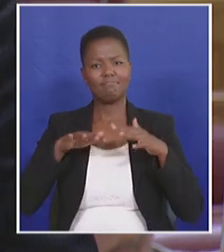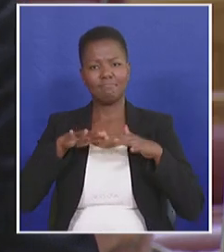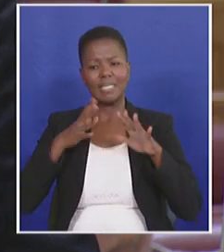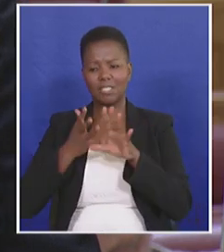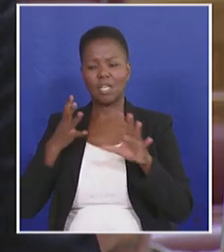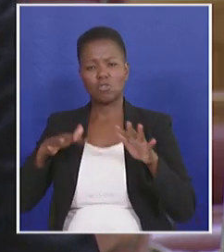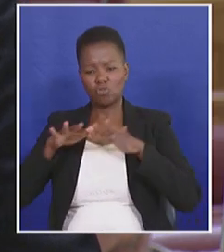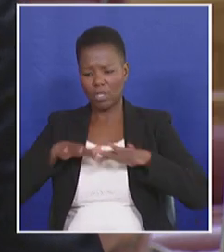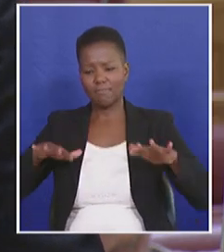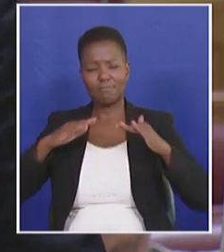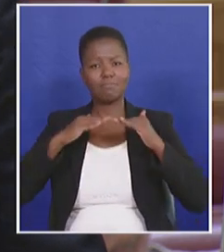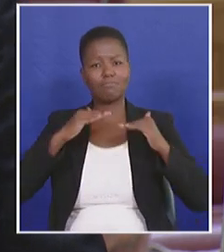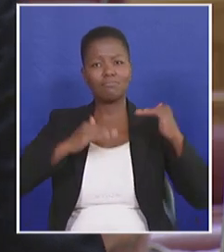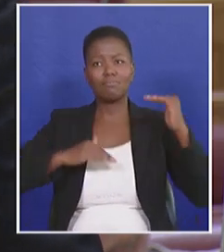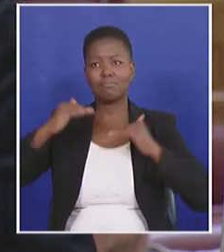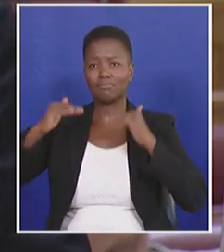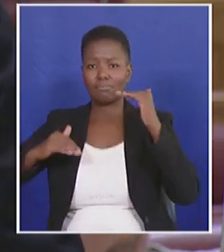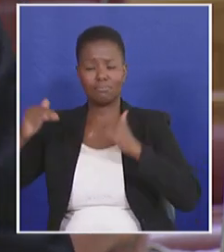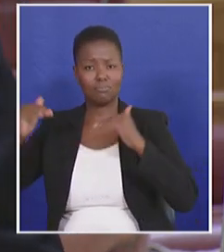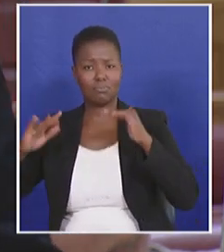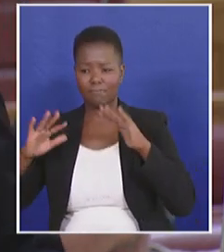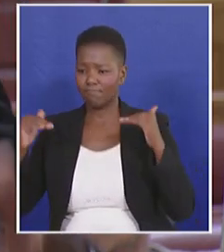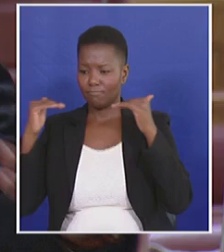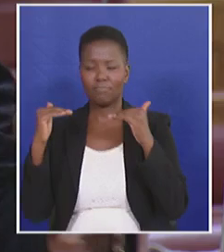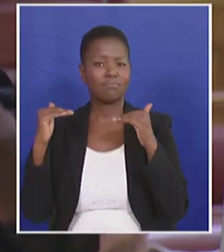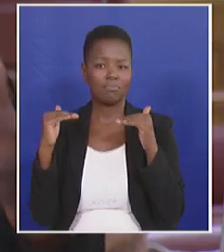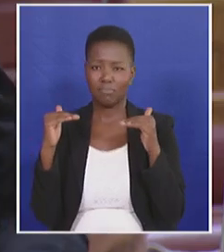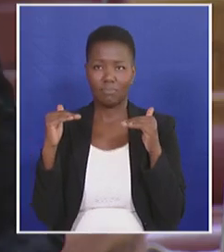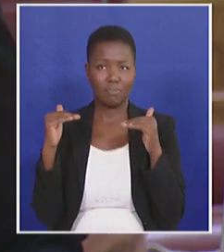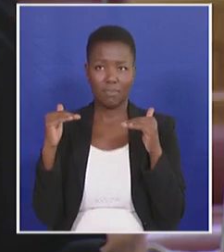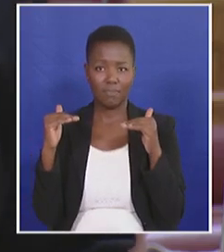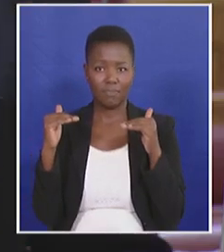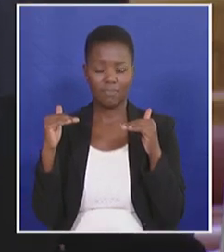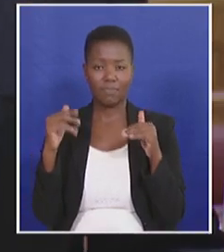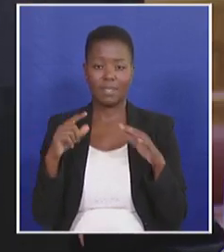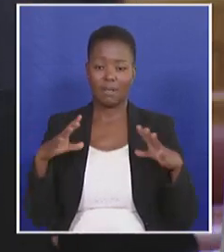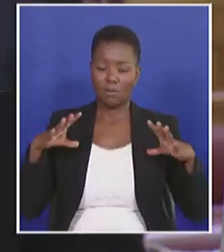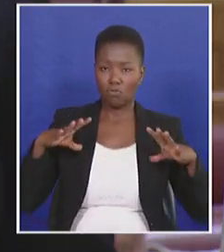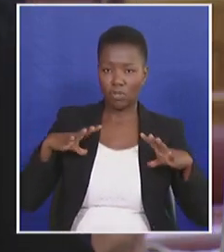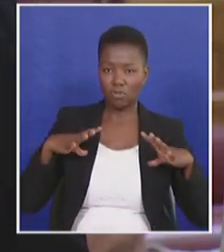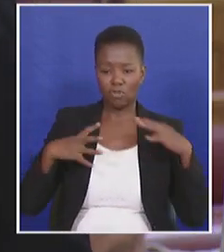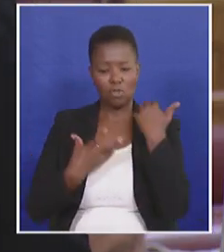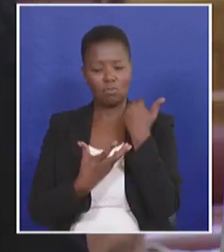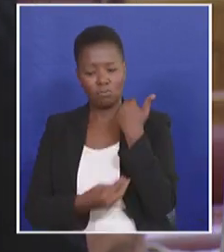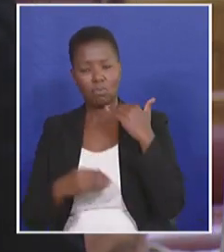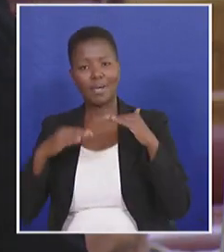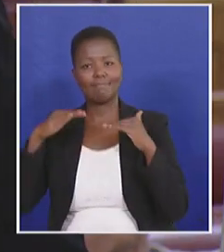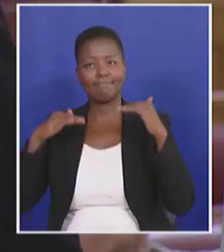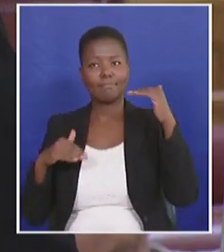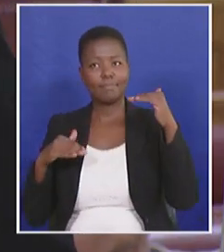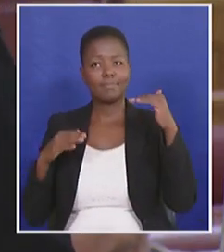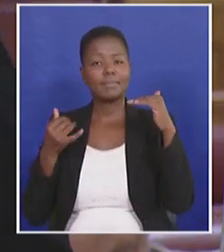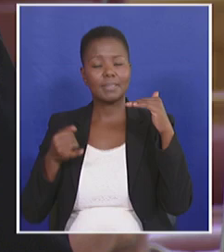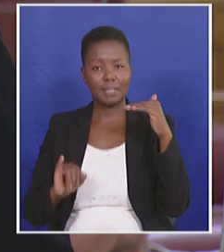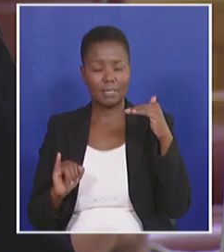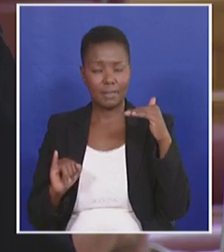level, as well as the question of the divide between rich and poor. It is quite